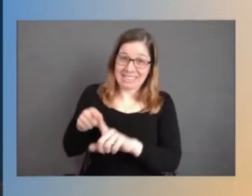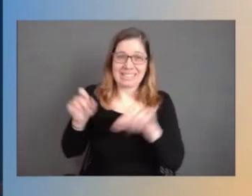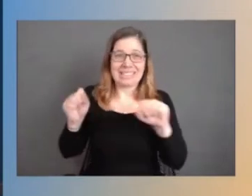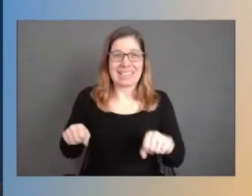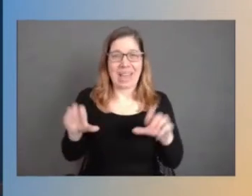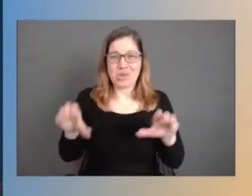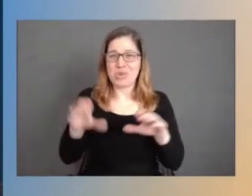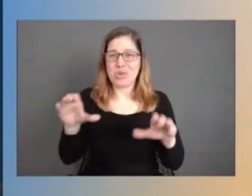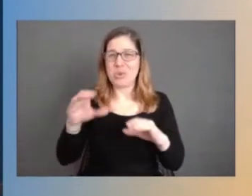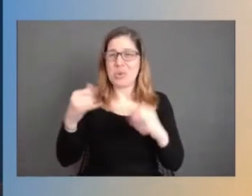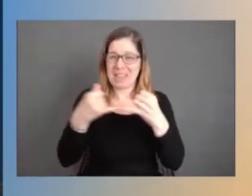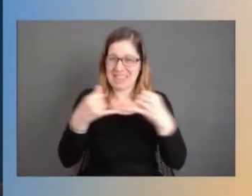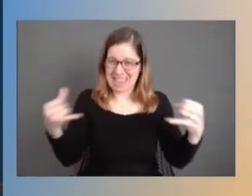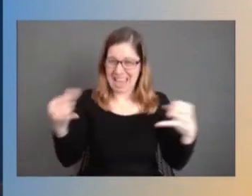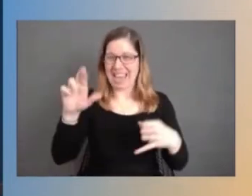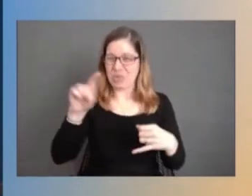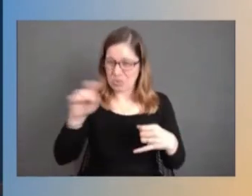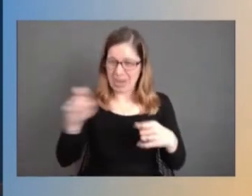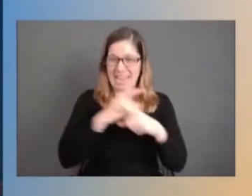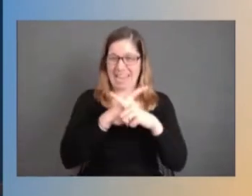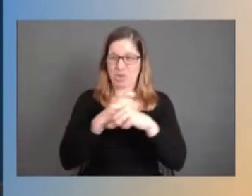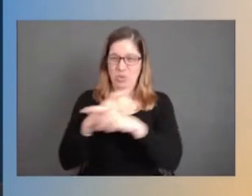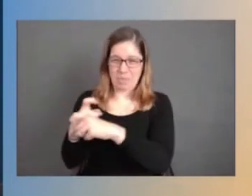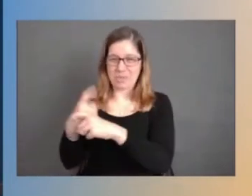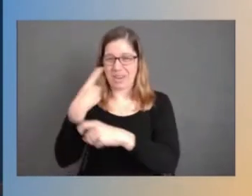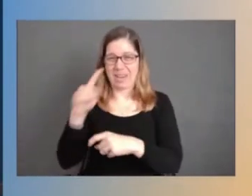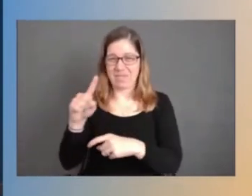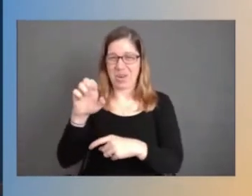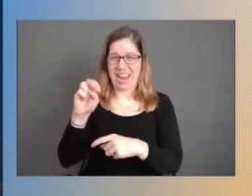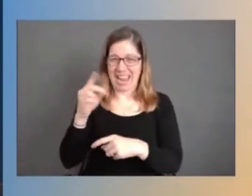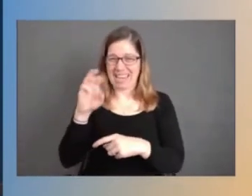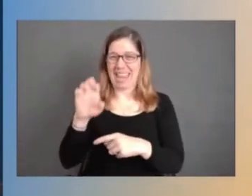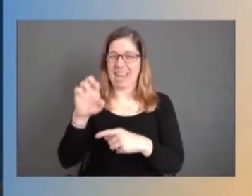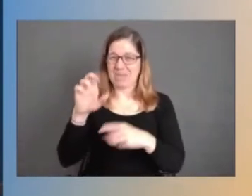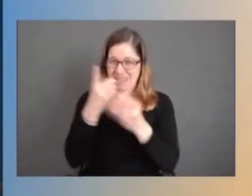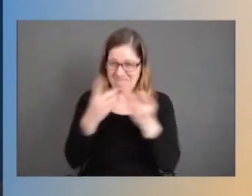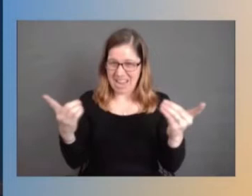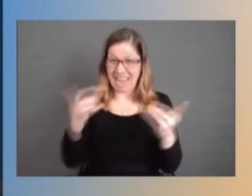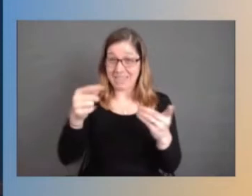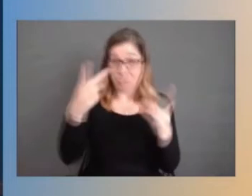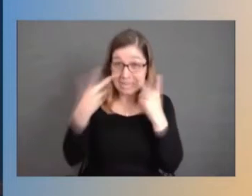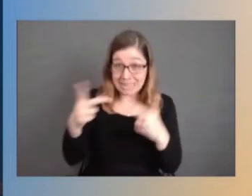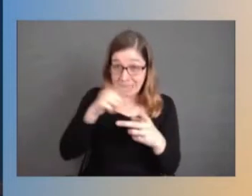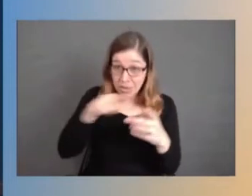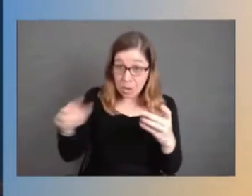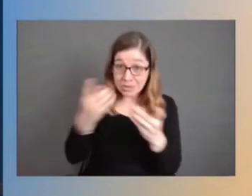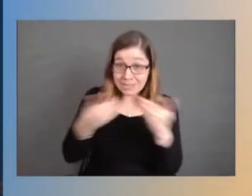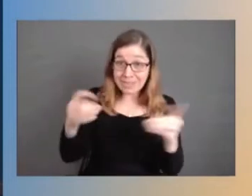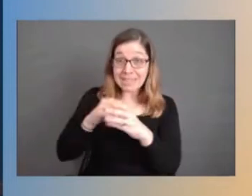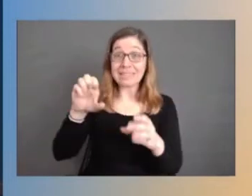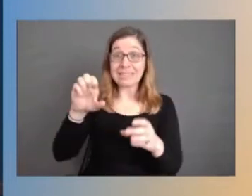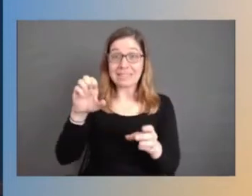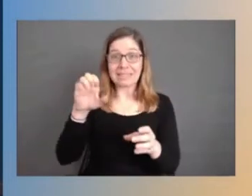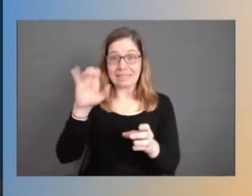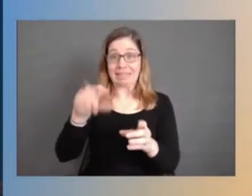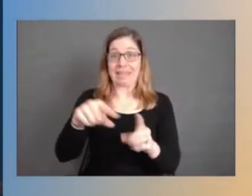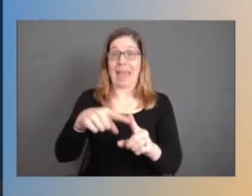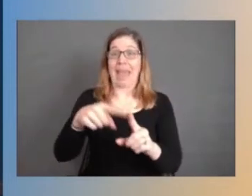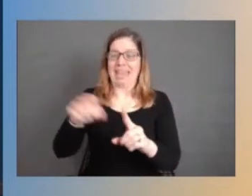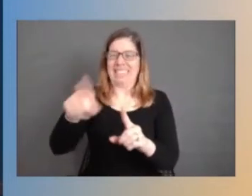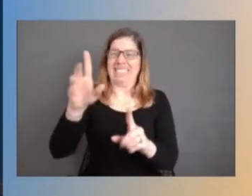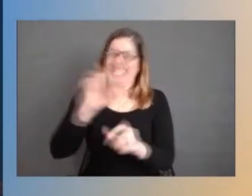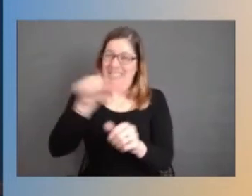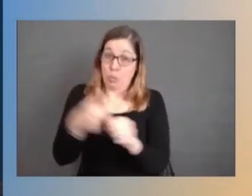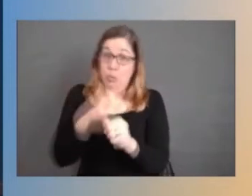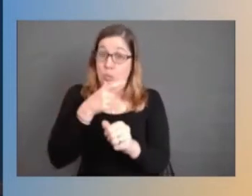line rate encryption for NVMe devices. And so every NVMe device that you see in EC2 is ultimately behind one of these cards and is encrypted through